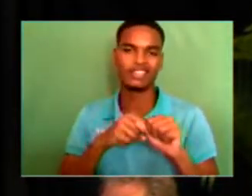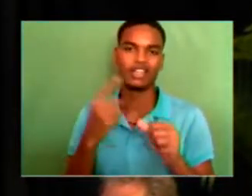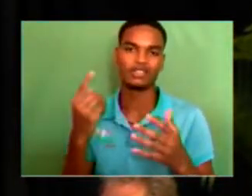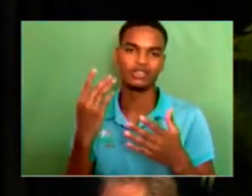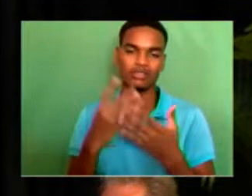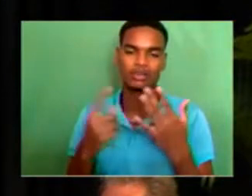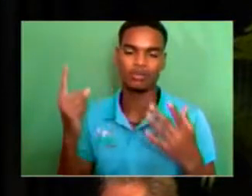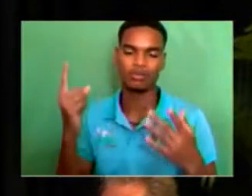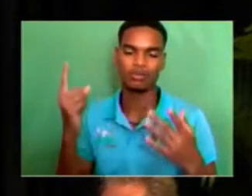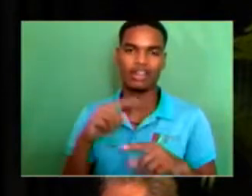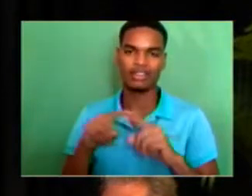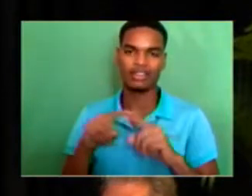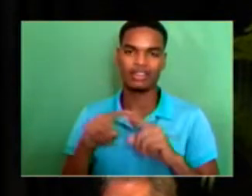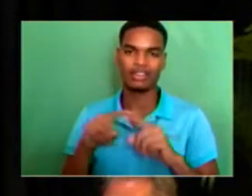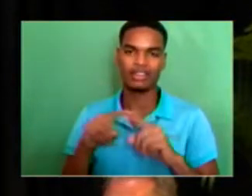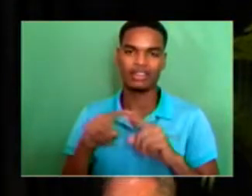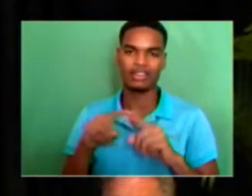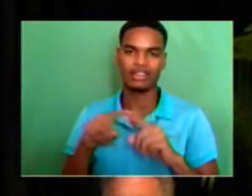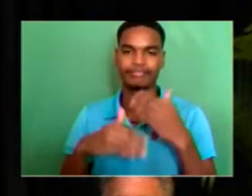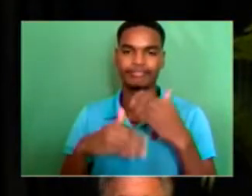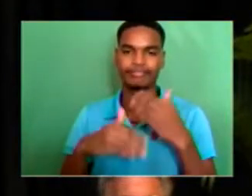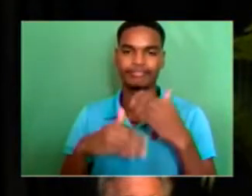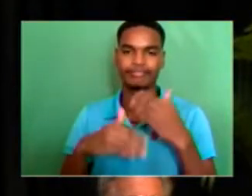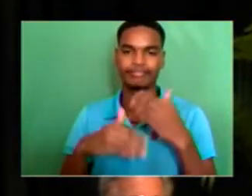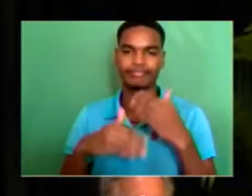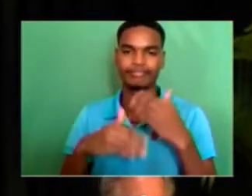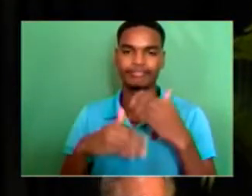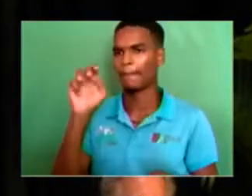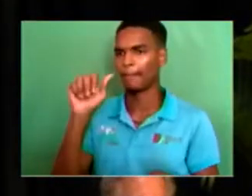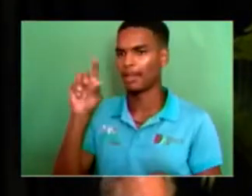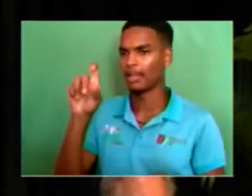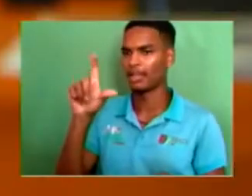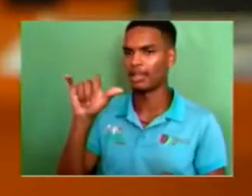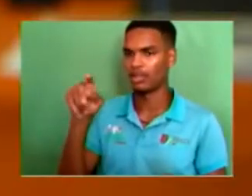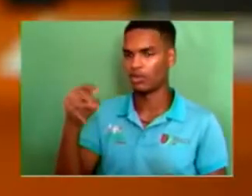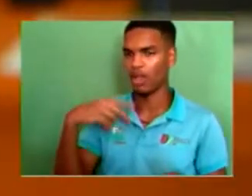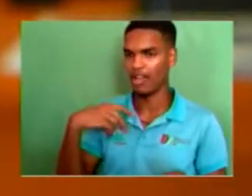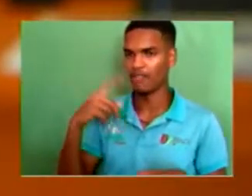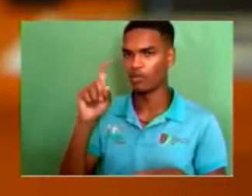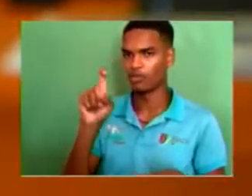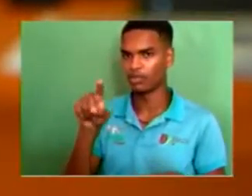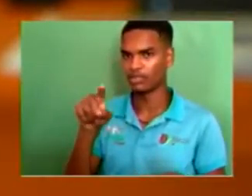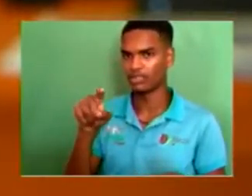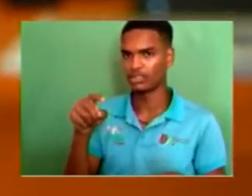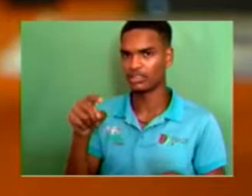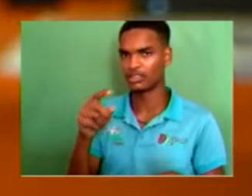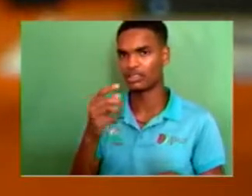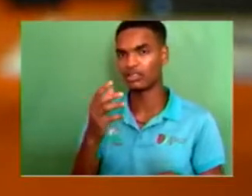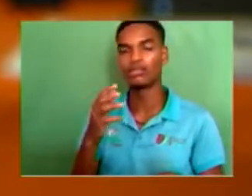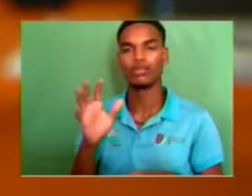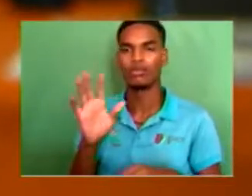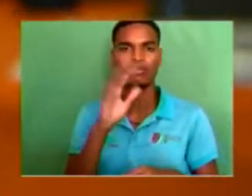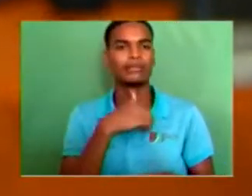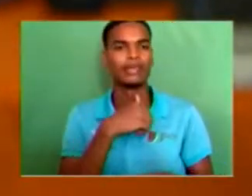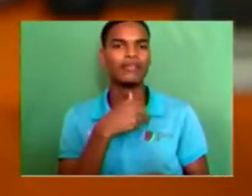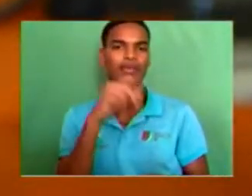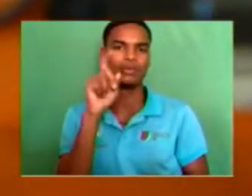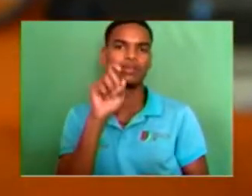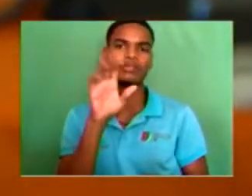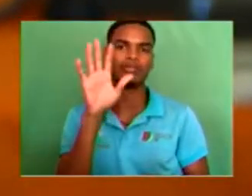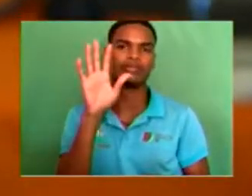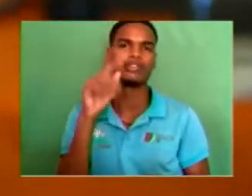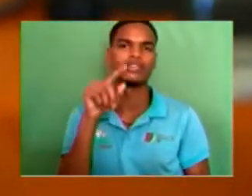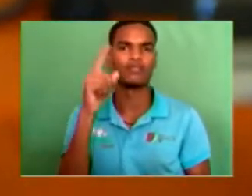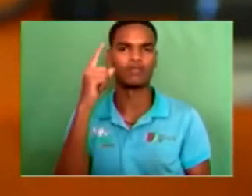down. Madeline, you had a question? Was there a question in the audience? No, I have a question. Go ahead, please. This is a question for Sandy.